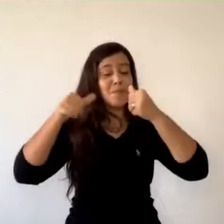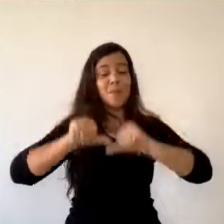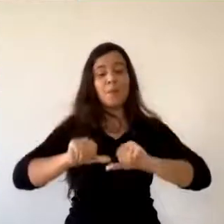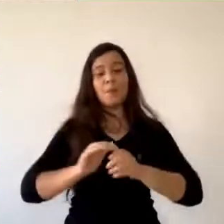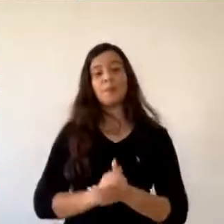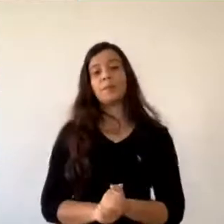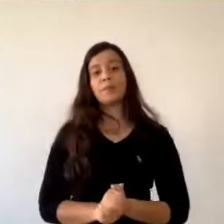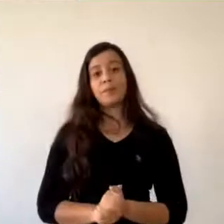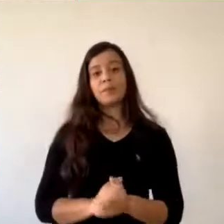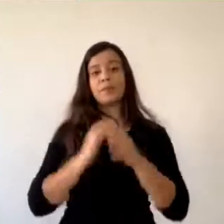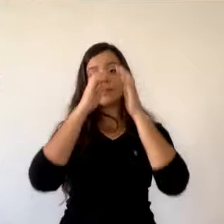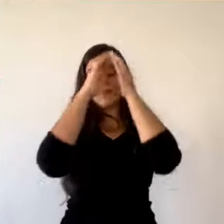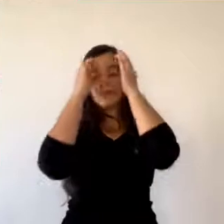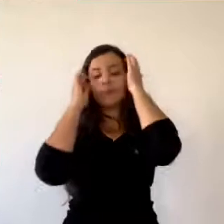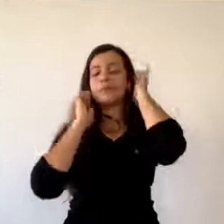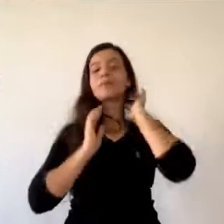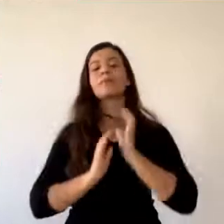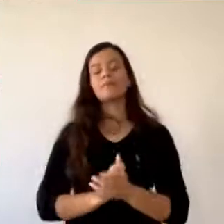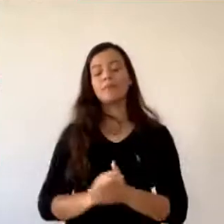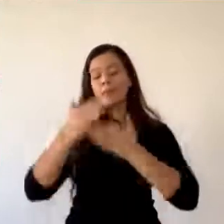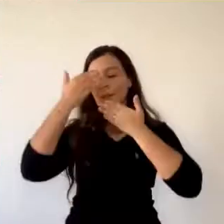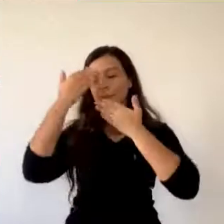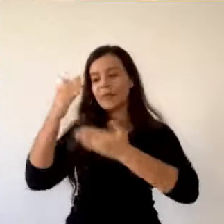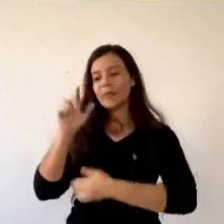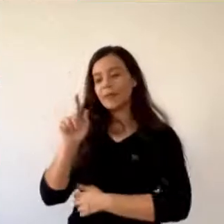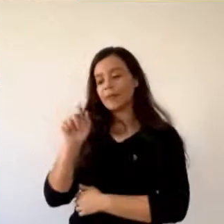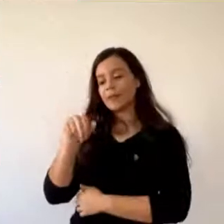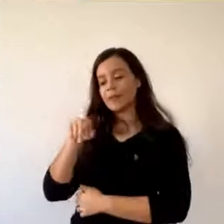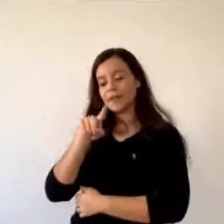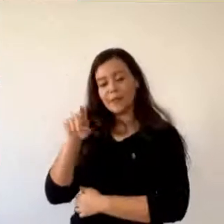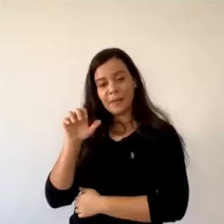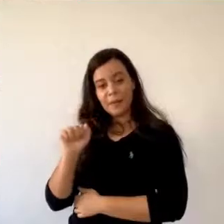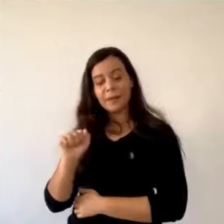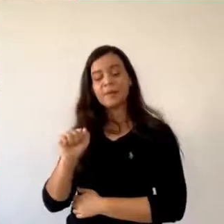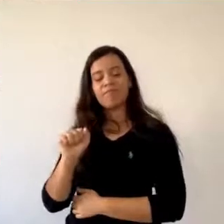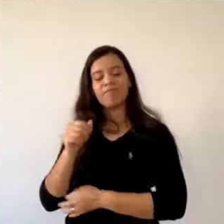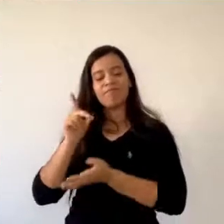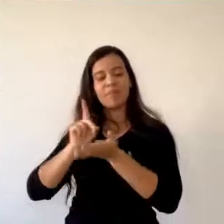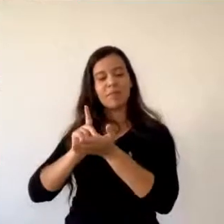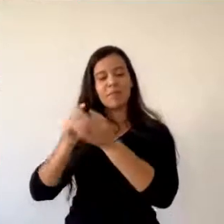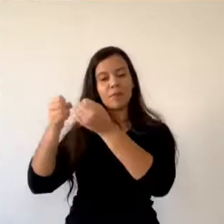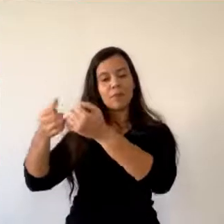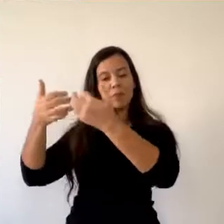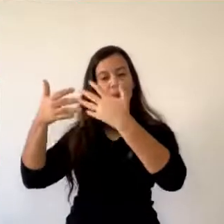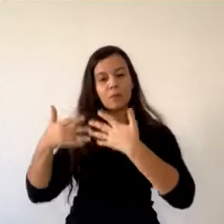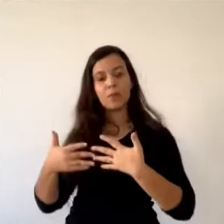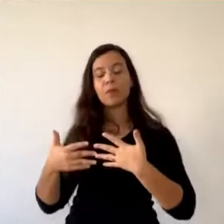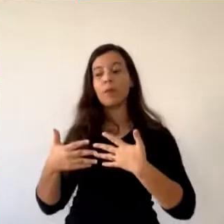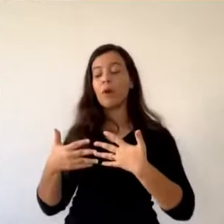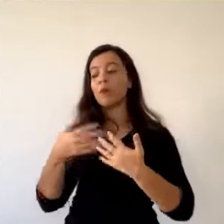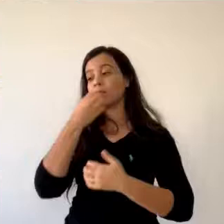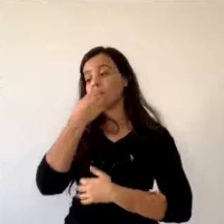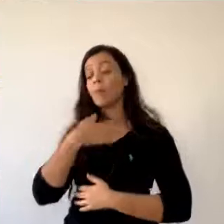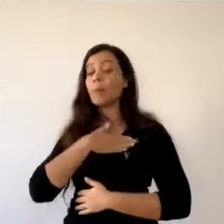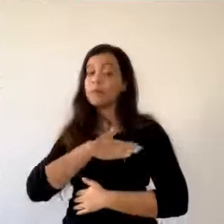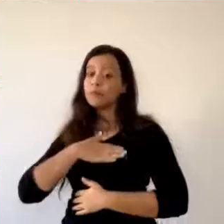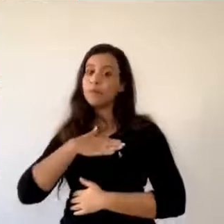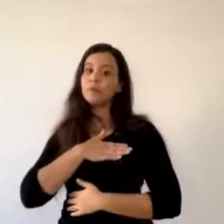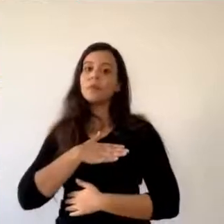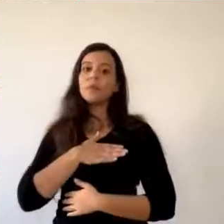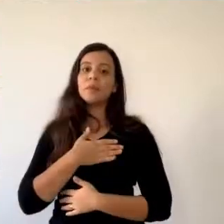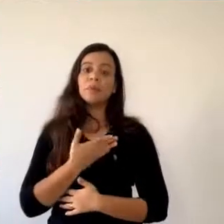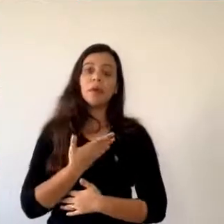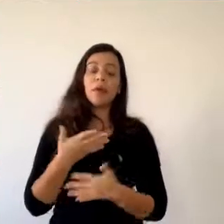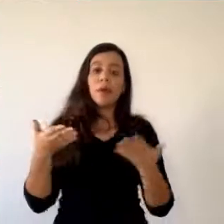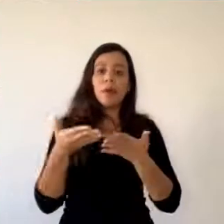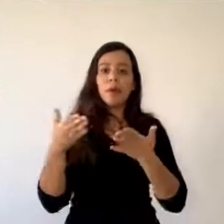addressing issues that became worse during the pandemic. In fact, it is good news that you